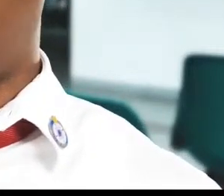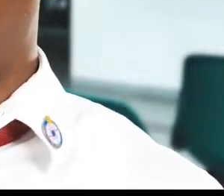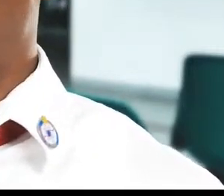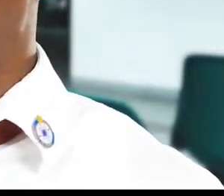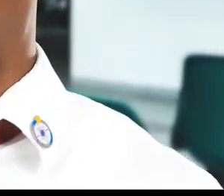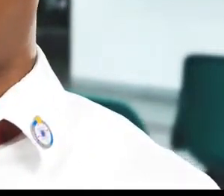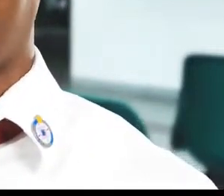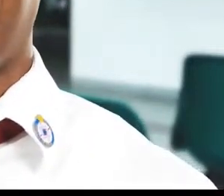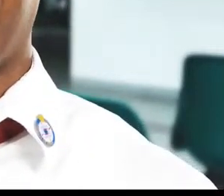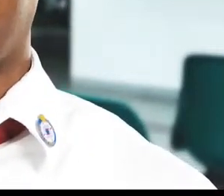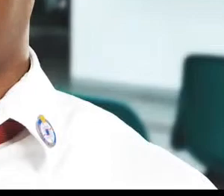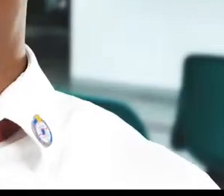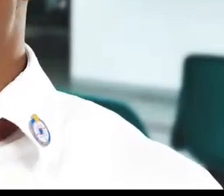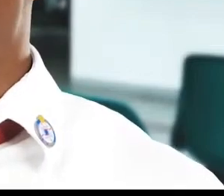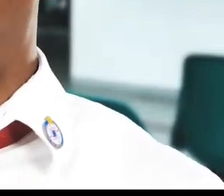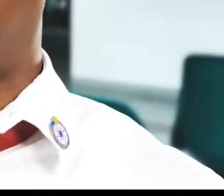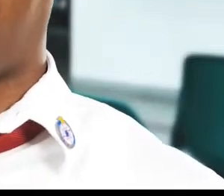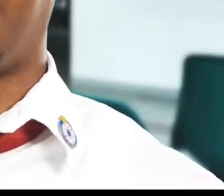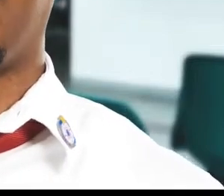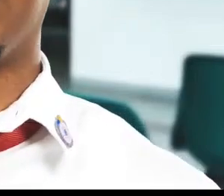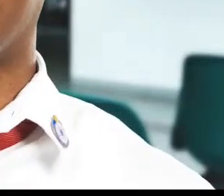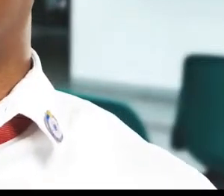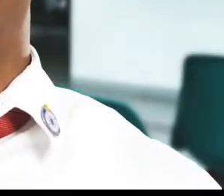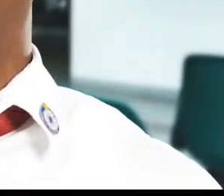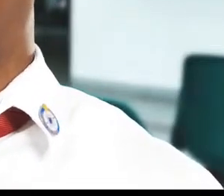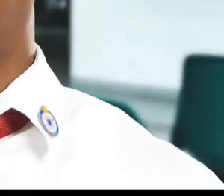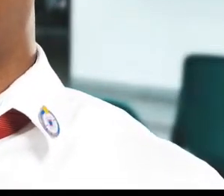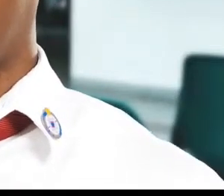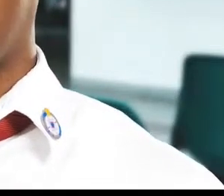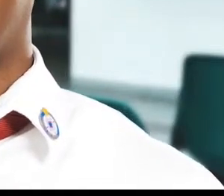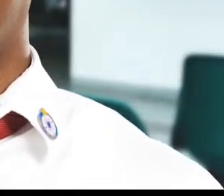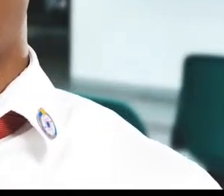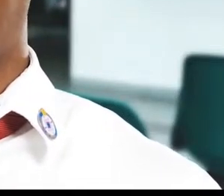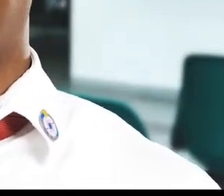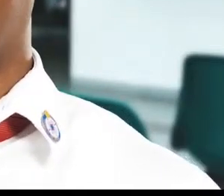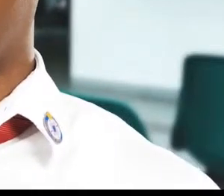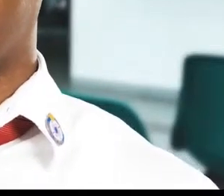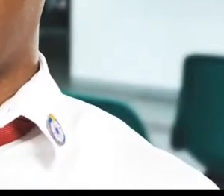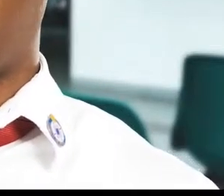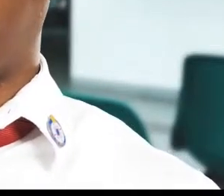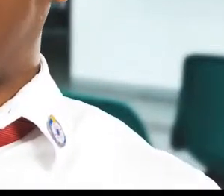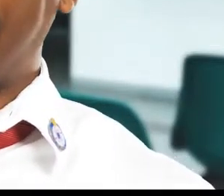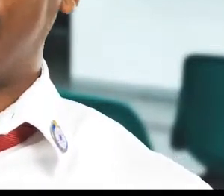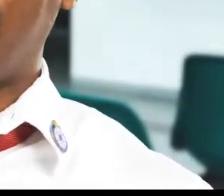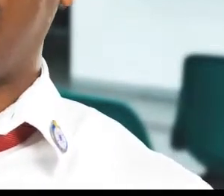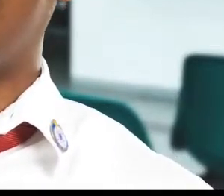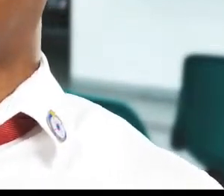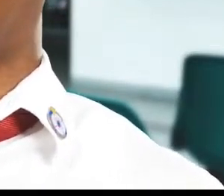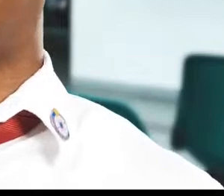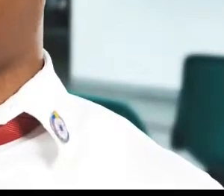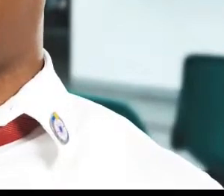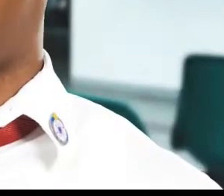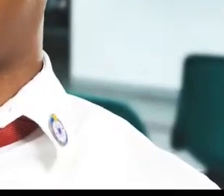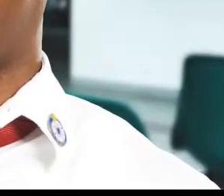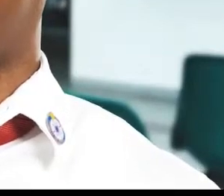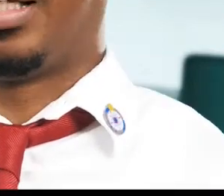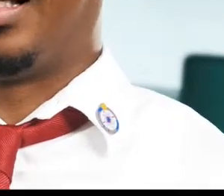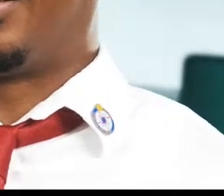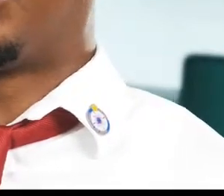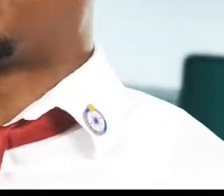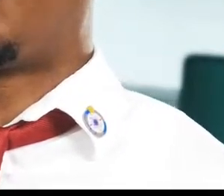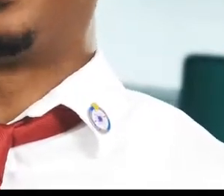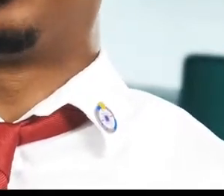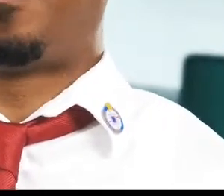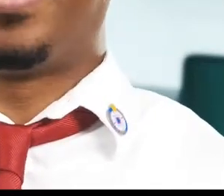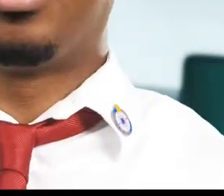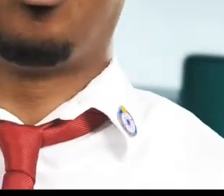as doorknobs, computer screens, computer keyboards, and we should consider wiping those down with Lysol or Clorox.